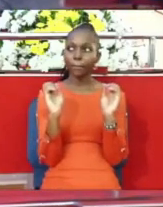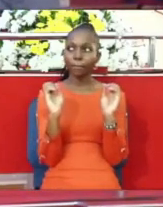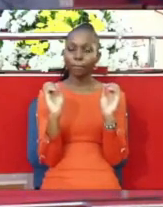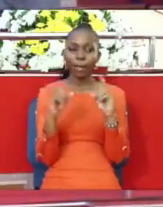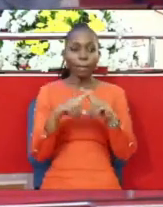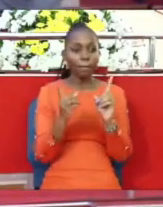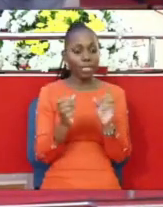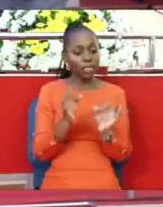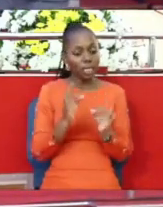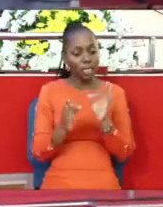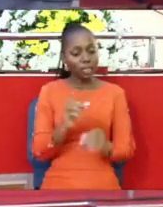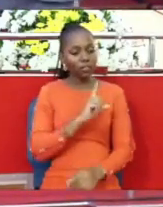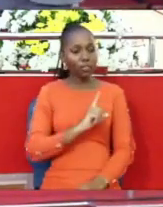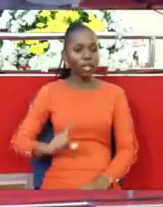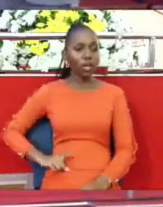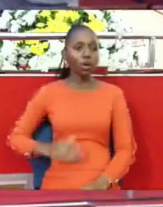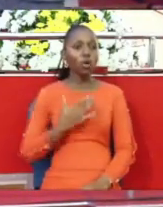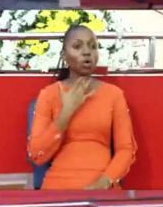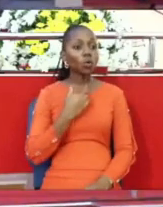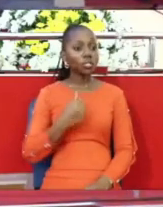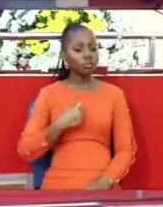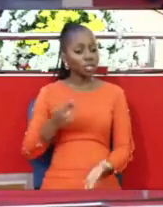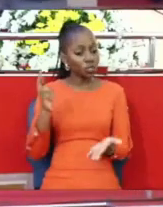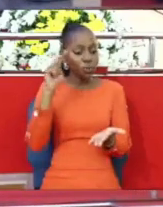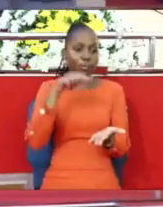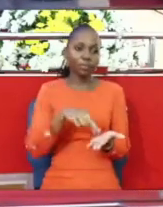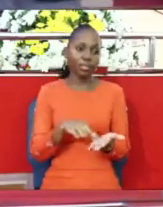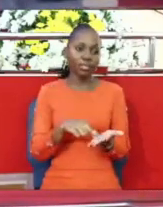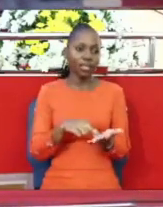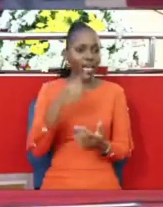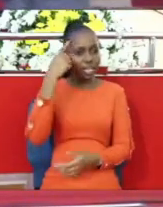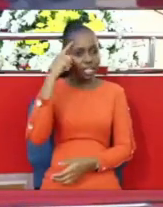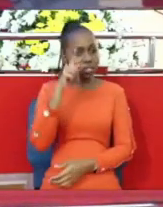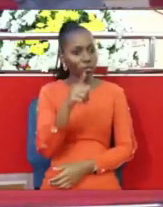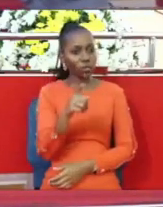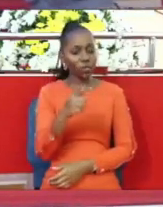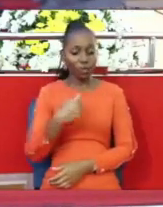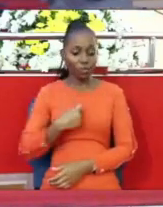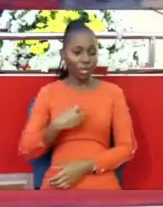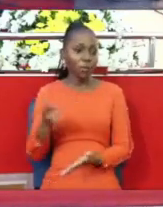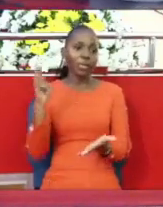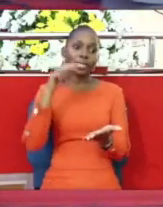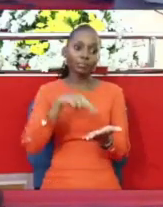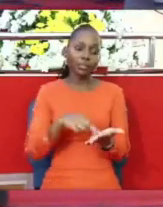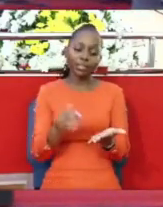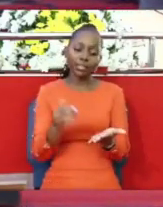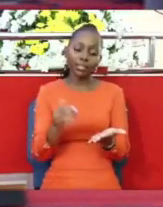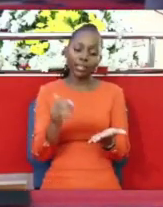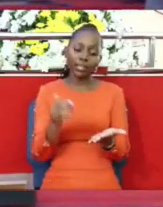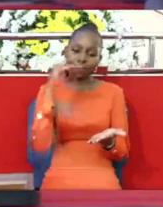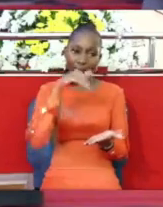it, and it is for you, I will say it. But sometimes He wants me to